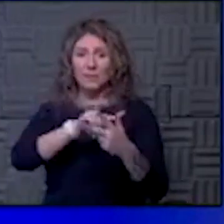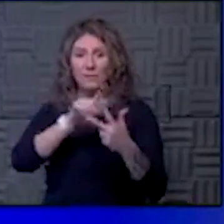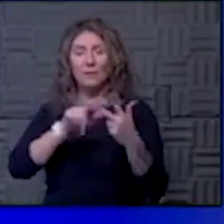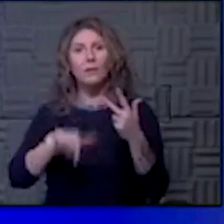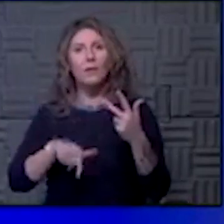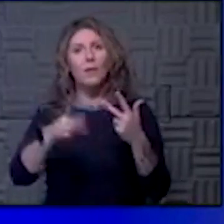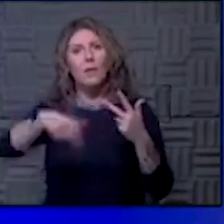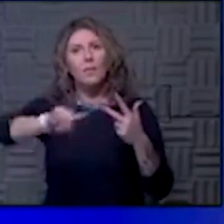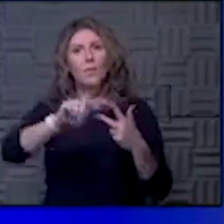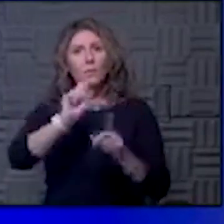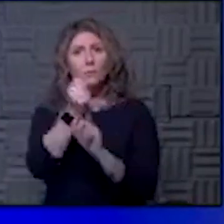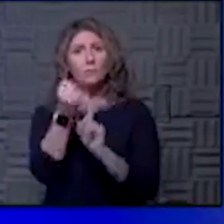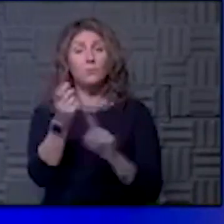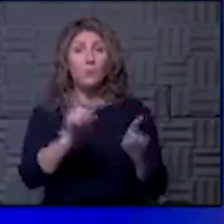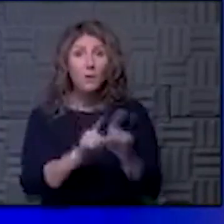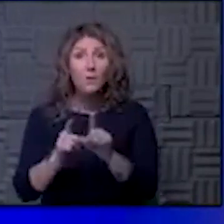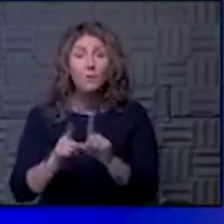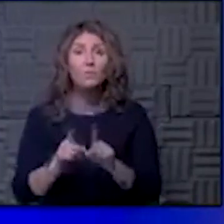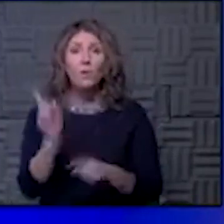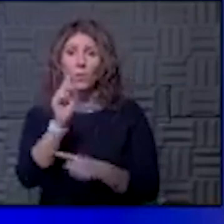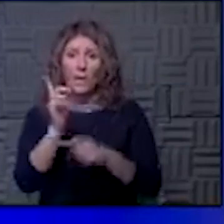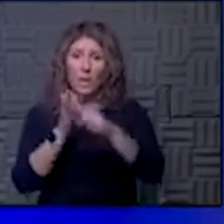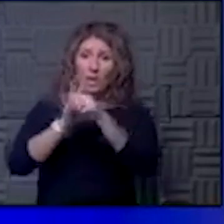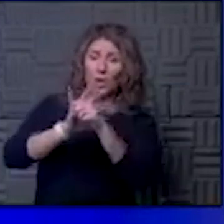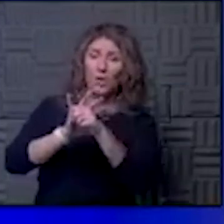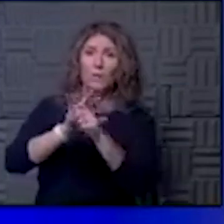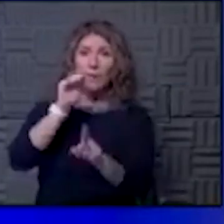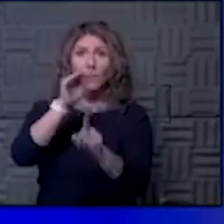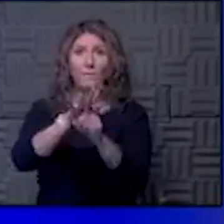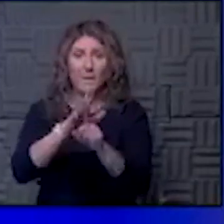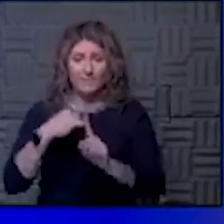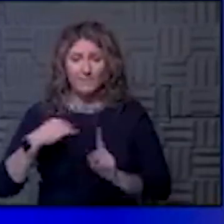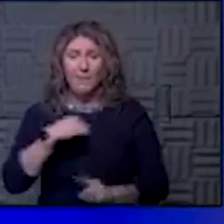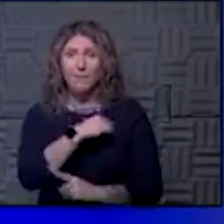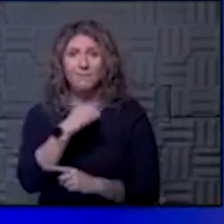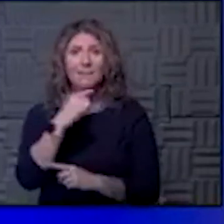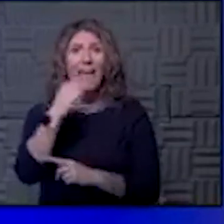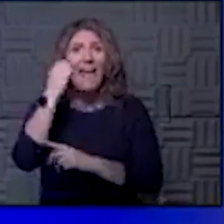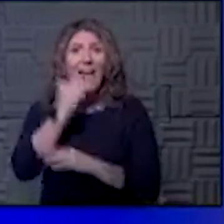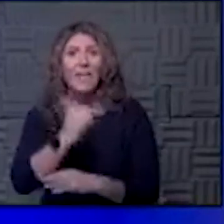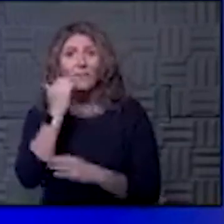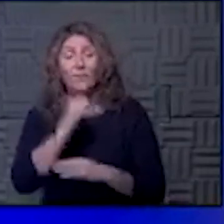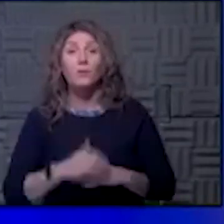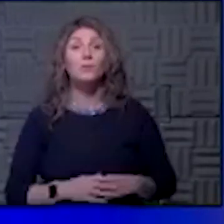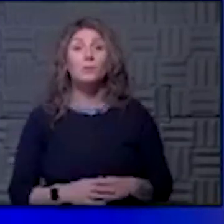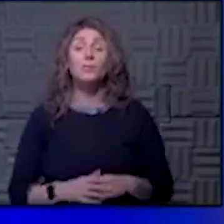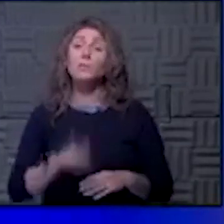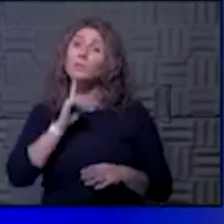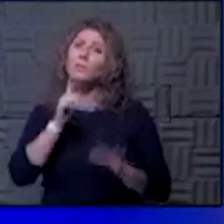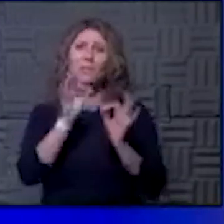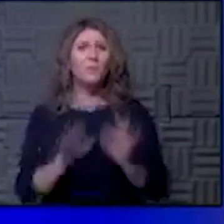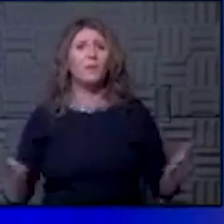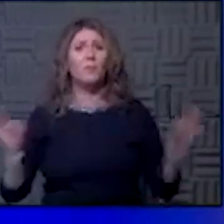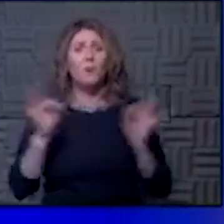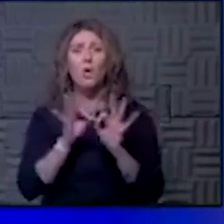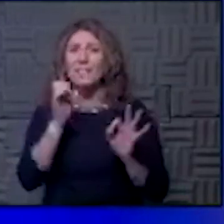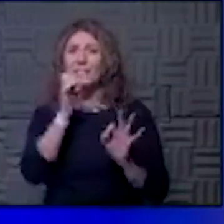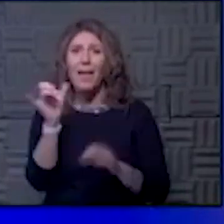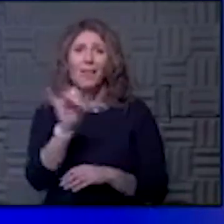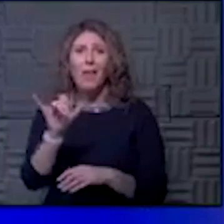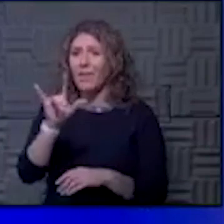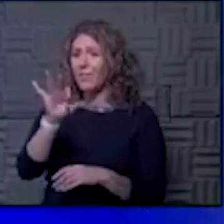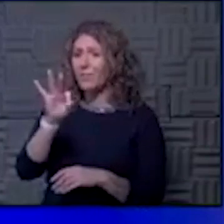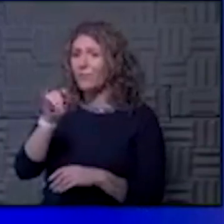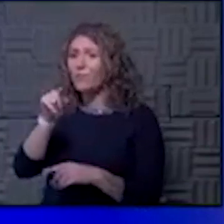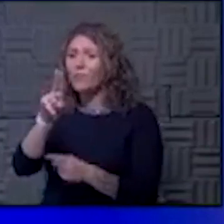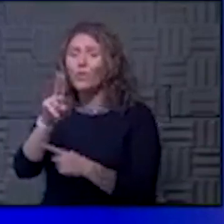types of situations as well, where COVID affects us on a daily basis. So it is very important. And again, it's not like the flu, and